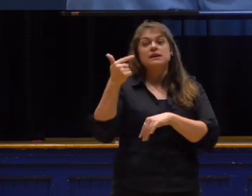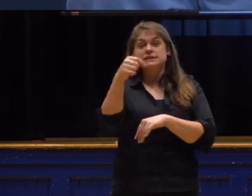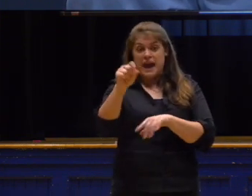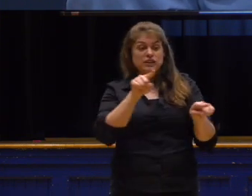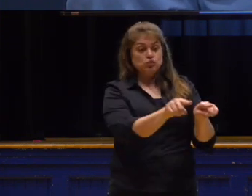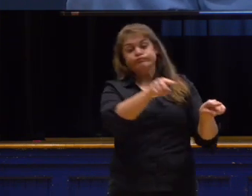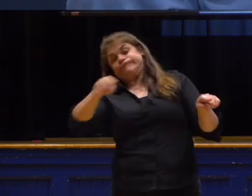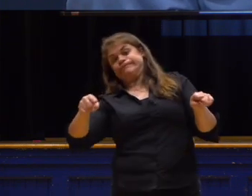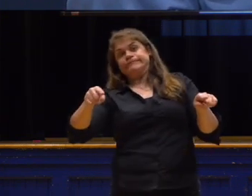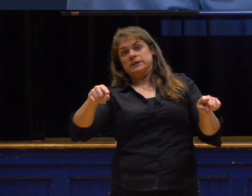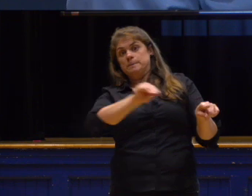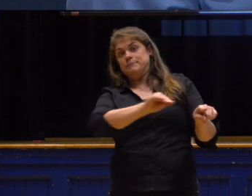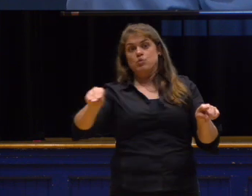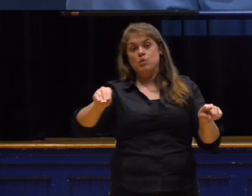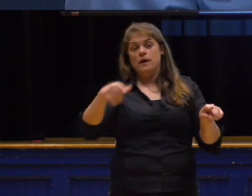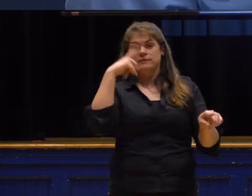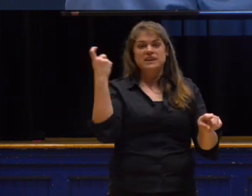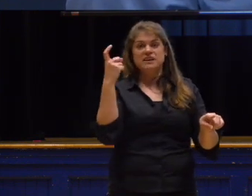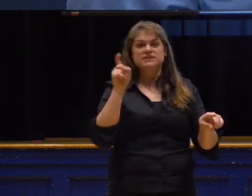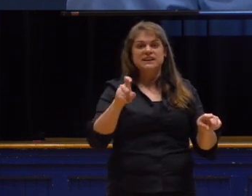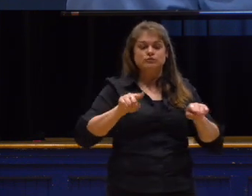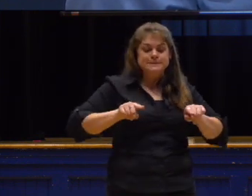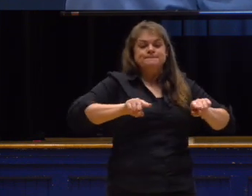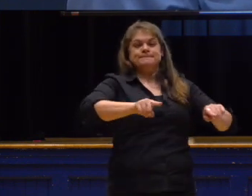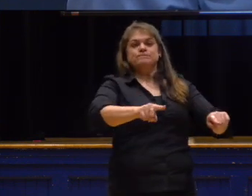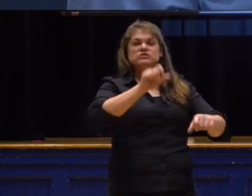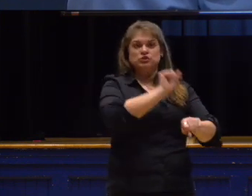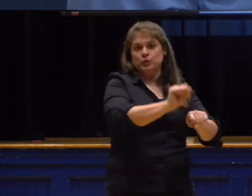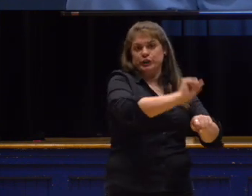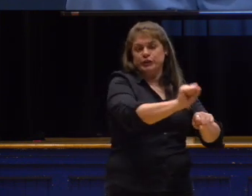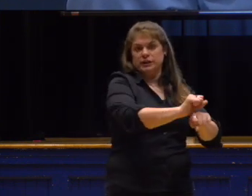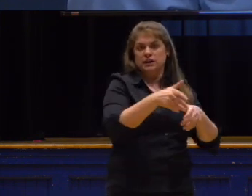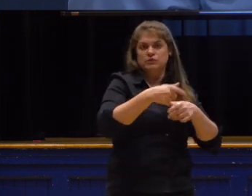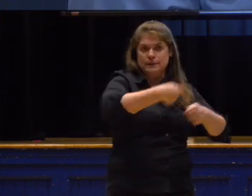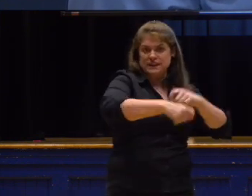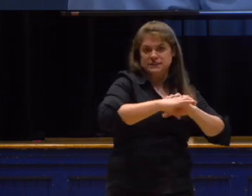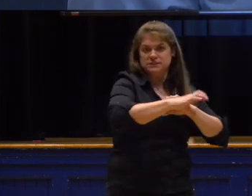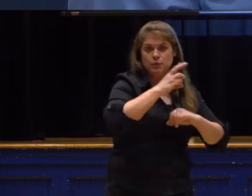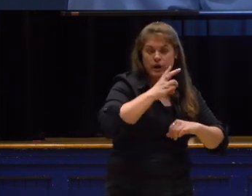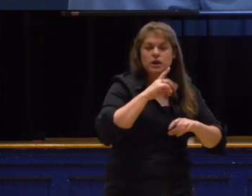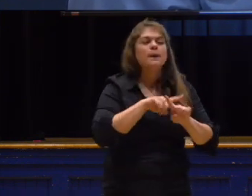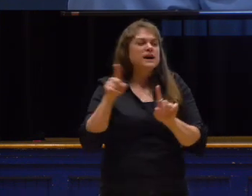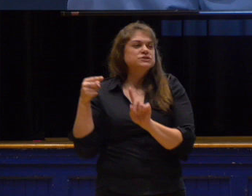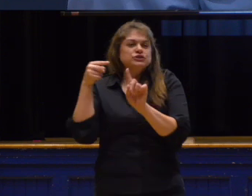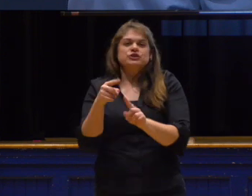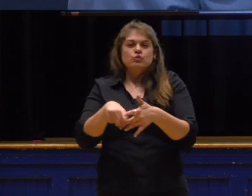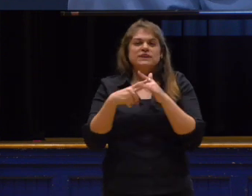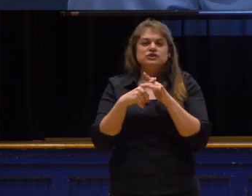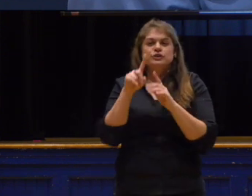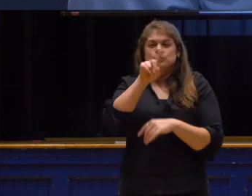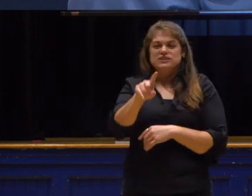may need to come out immediately and move that because they need to have the adjacency to be able to do the work. But back to the original part